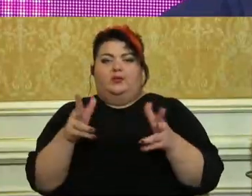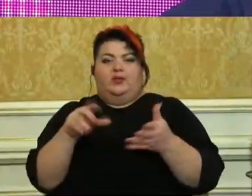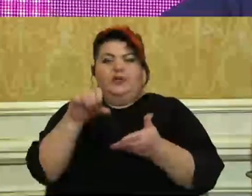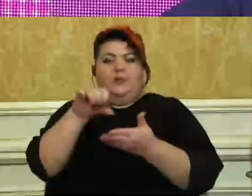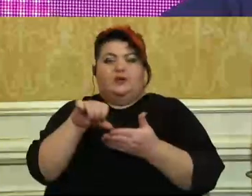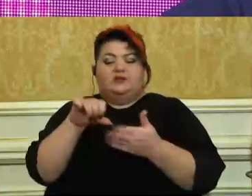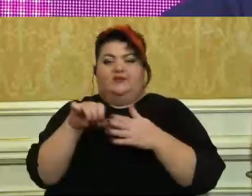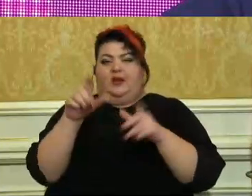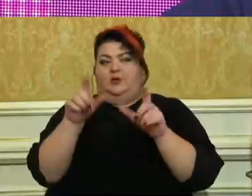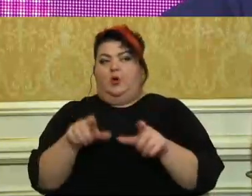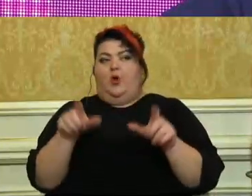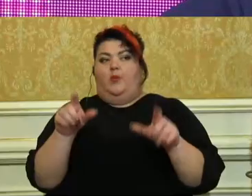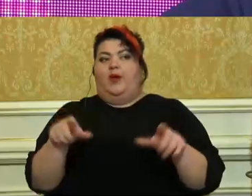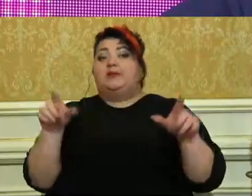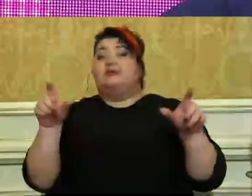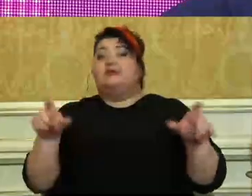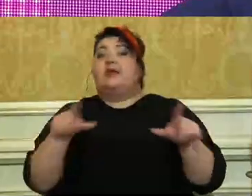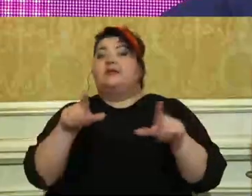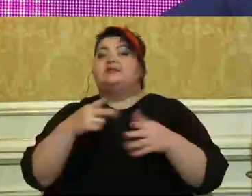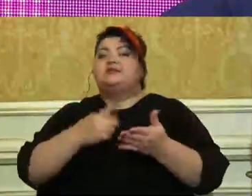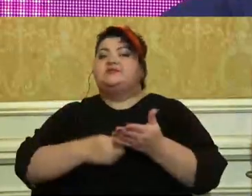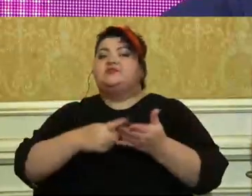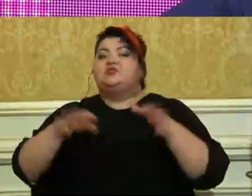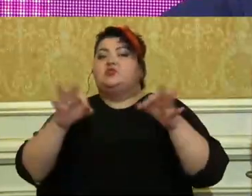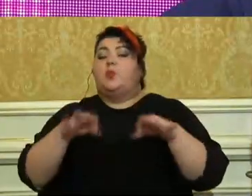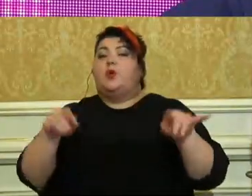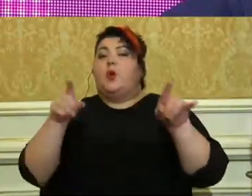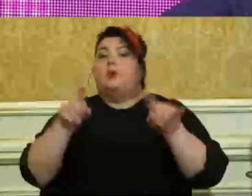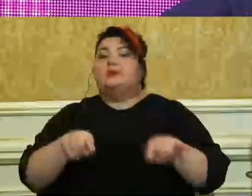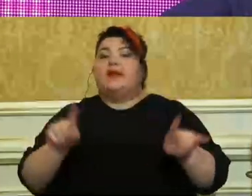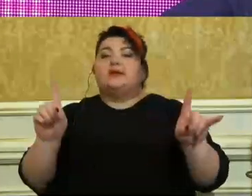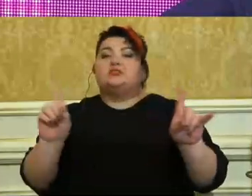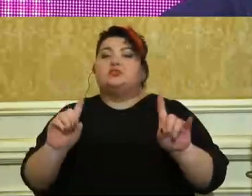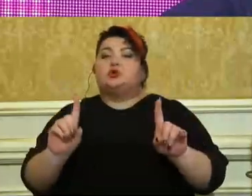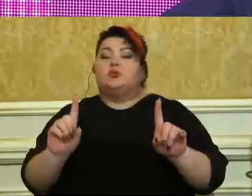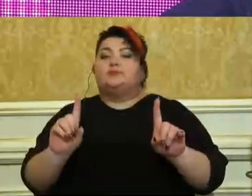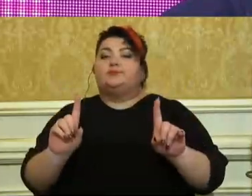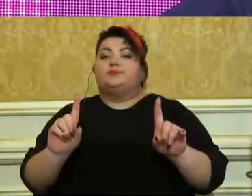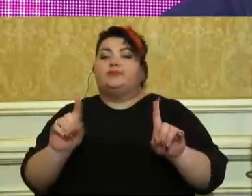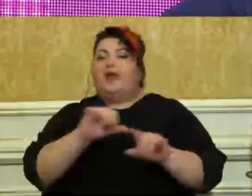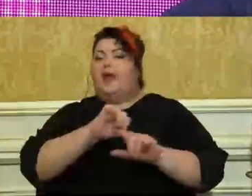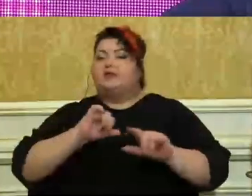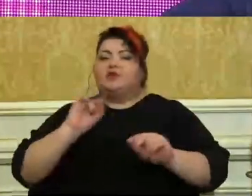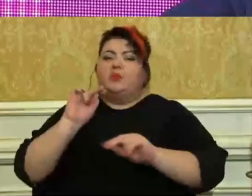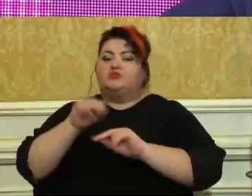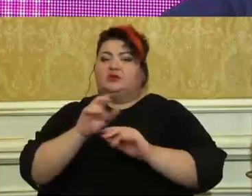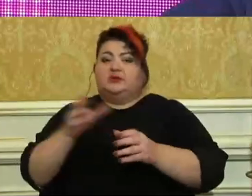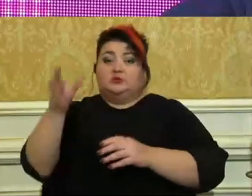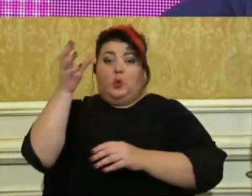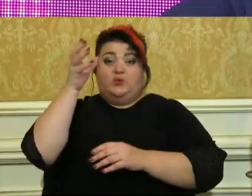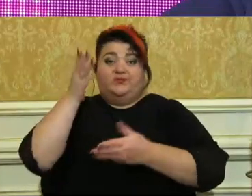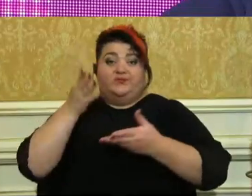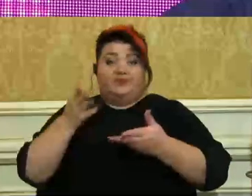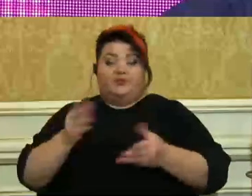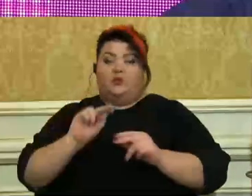are representatives of the citizens of Ukraine. So, well, it certifies that through